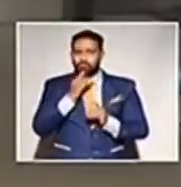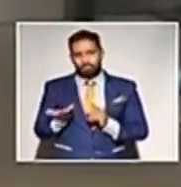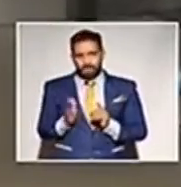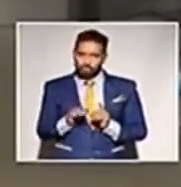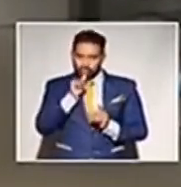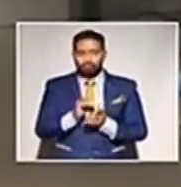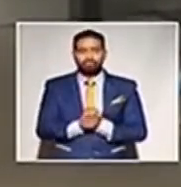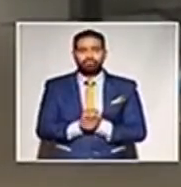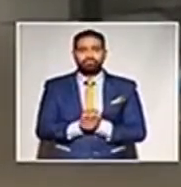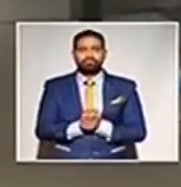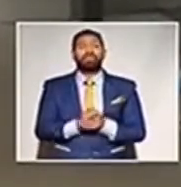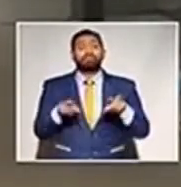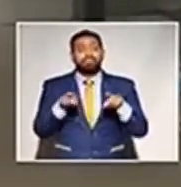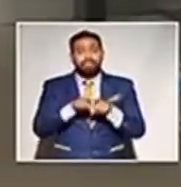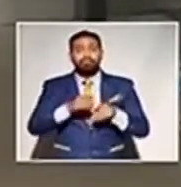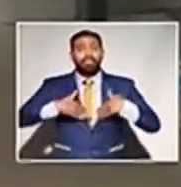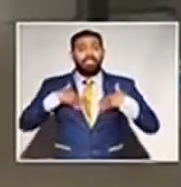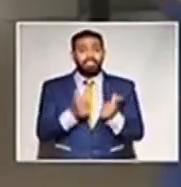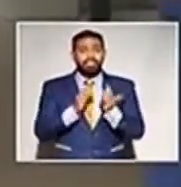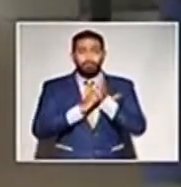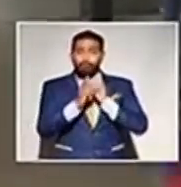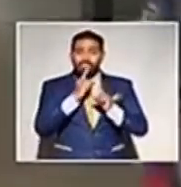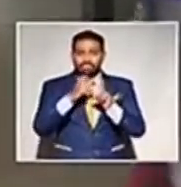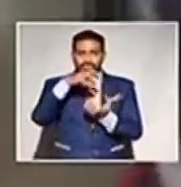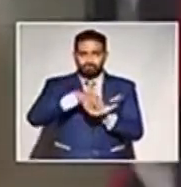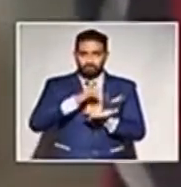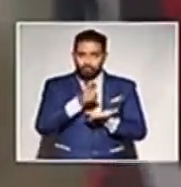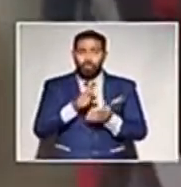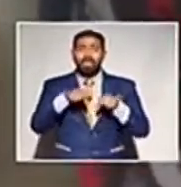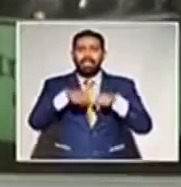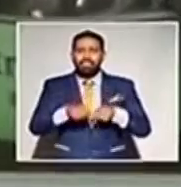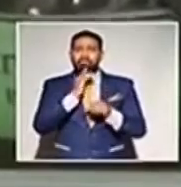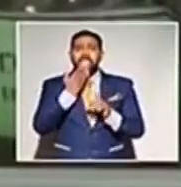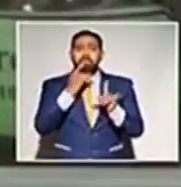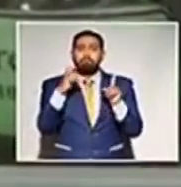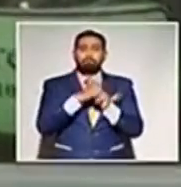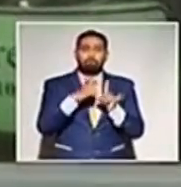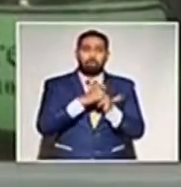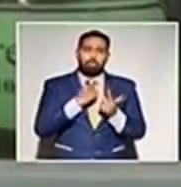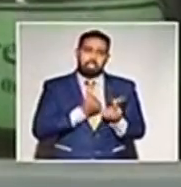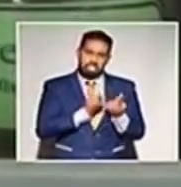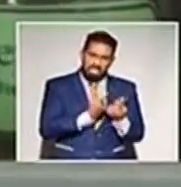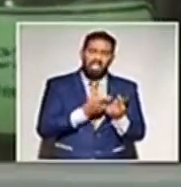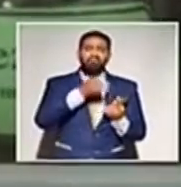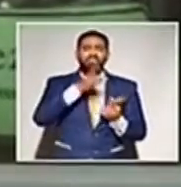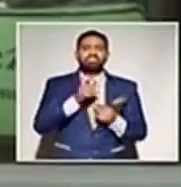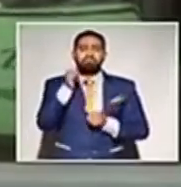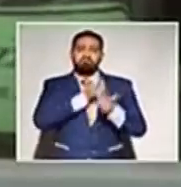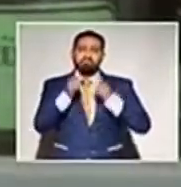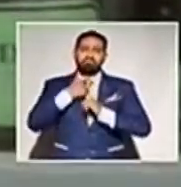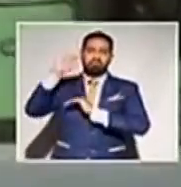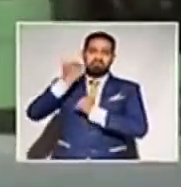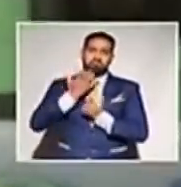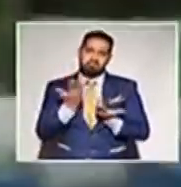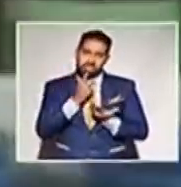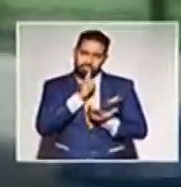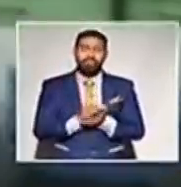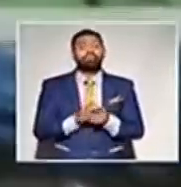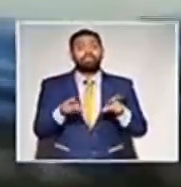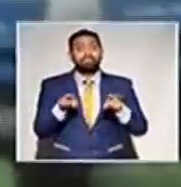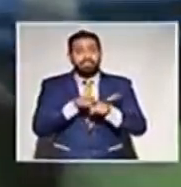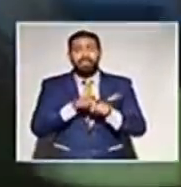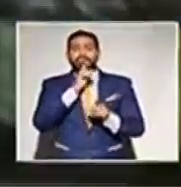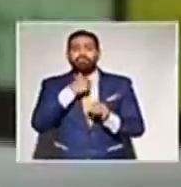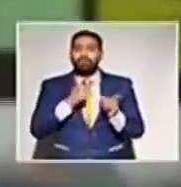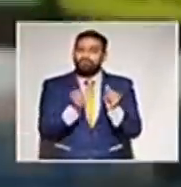Supplies Division said the shortage of dollars has affected the importation of medicines. The State Ministry of Production, Supply and Regulation